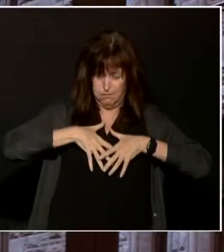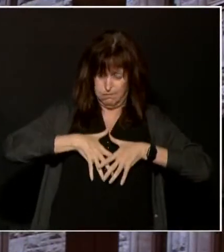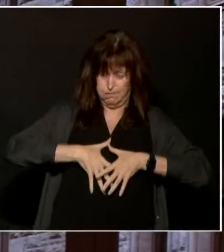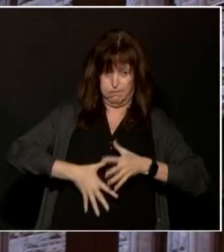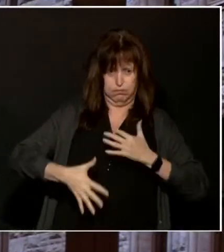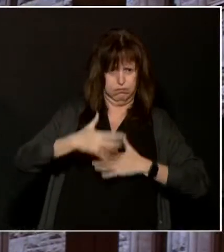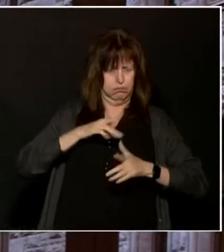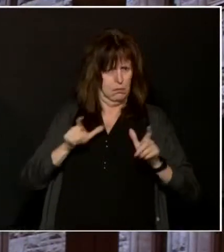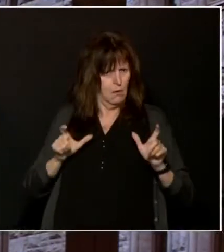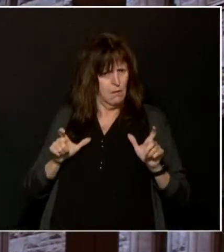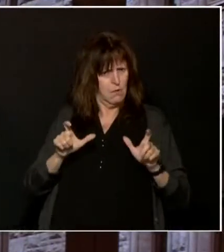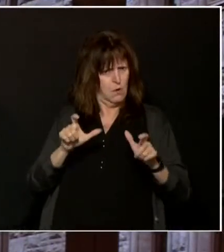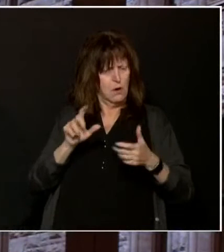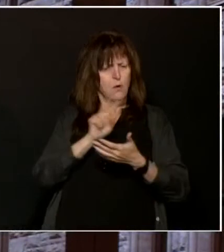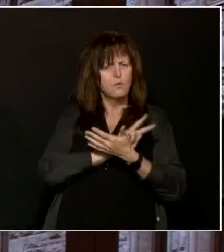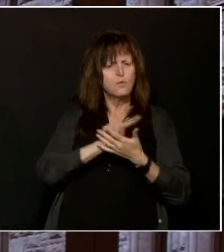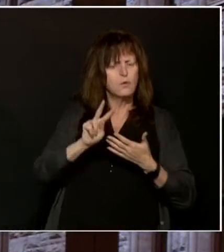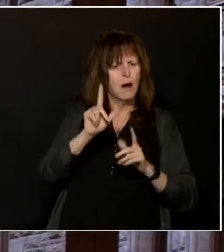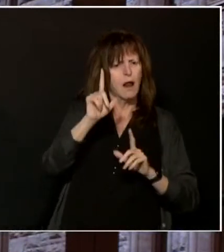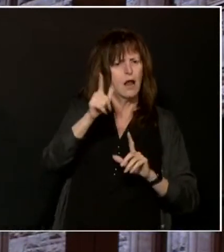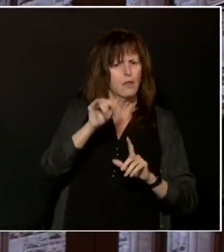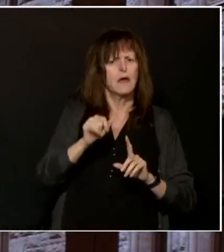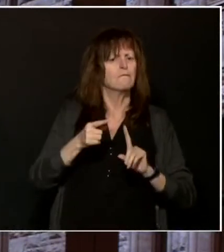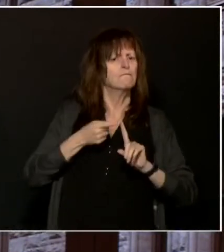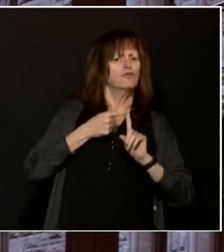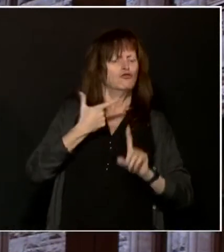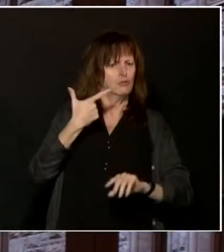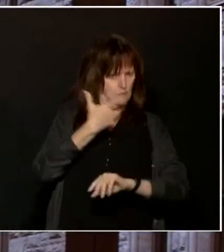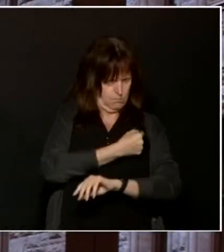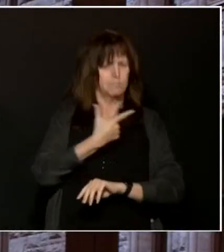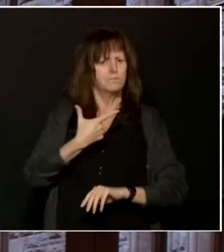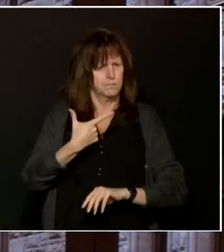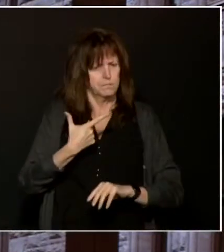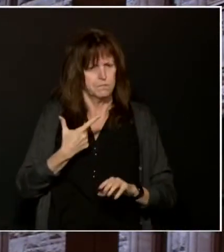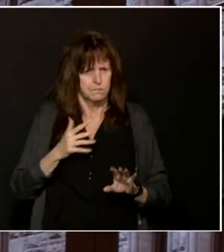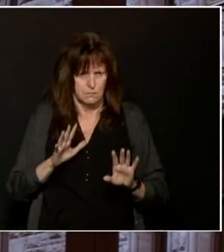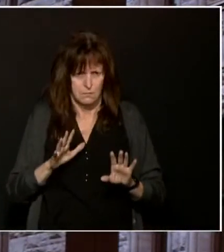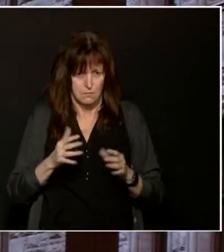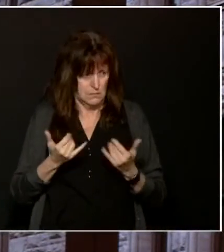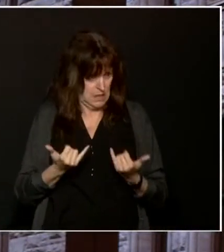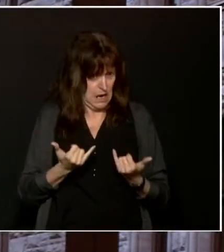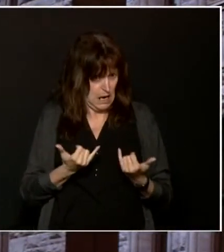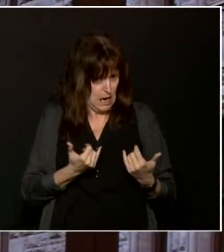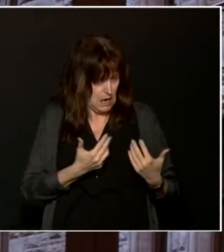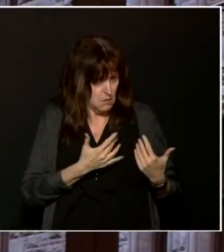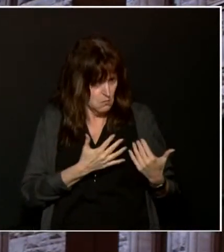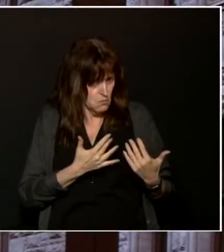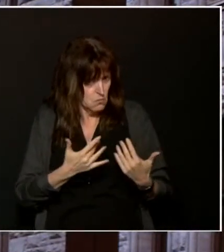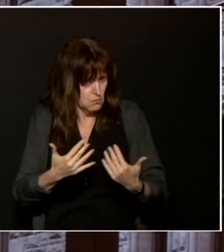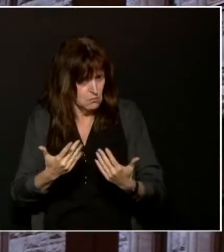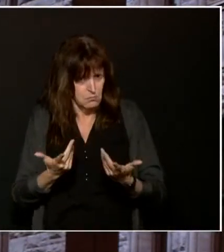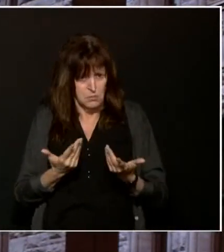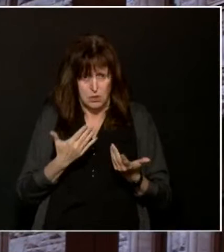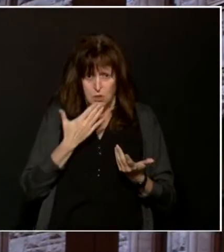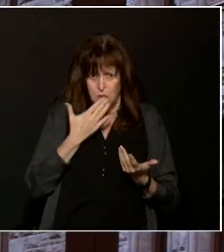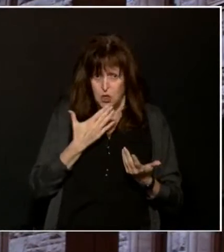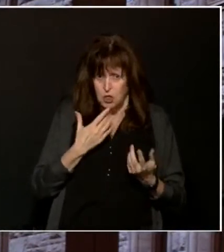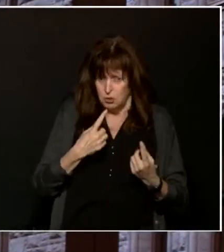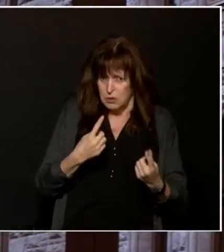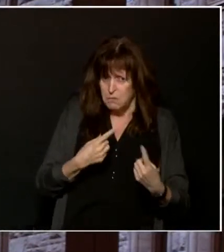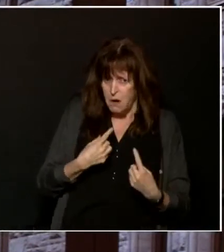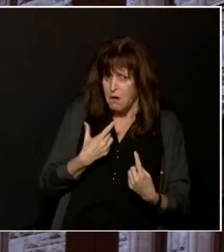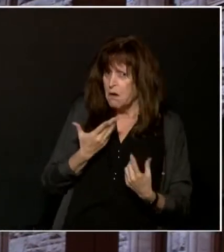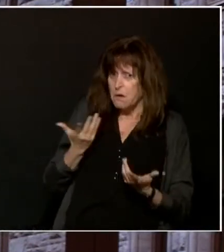been vaccinated. So that is happening now. We have an excellent response, and I'll see if Dr. Heyer wants to make any comments about the turnout on